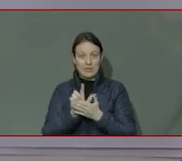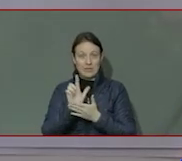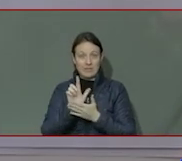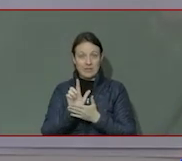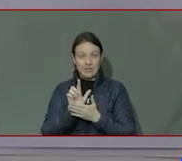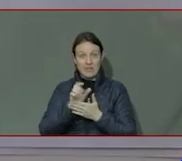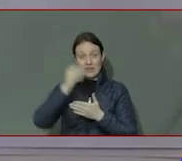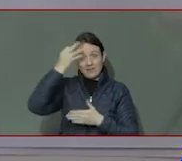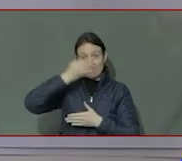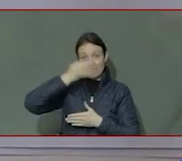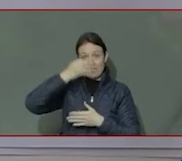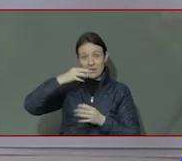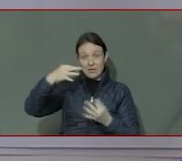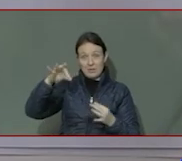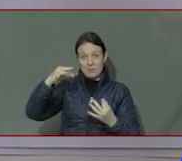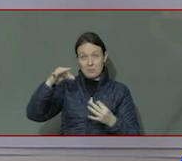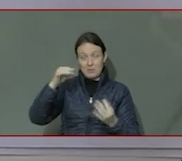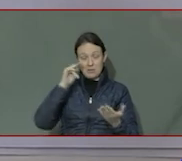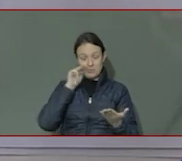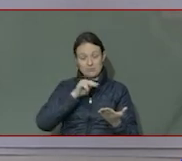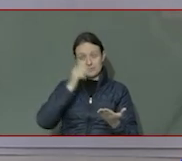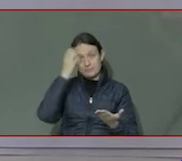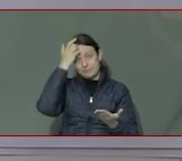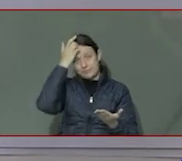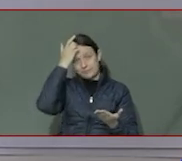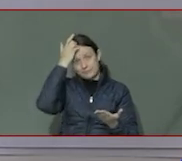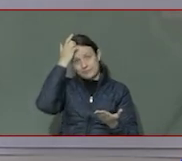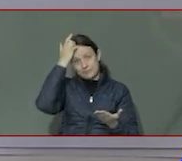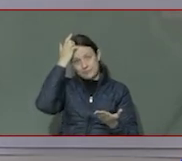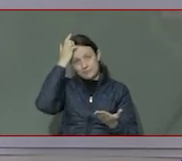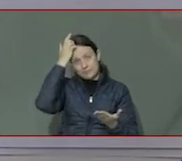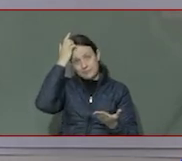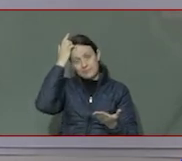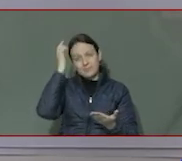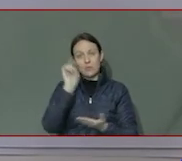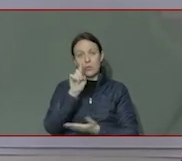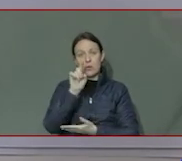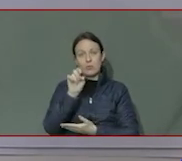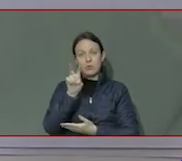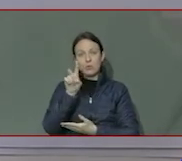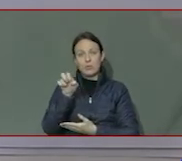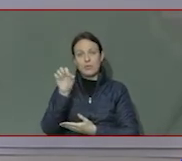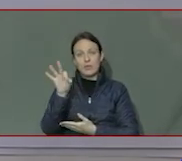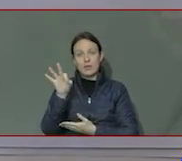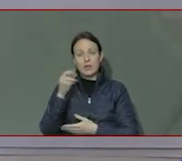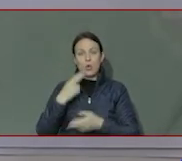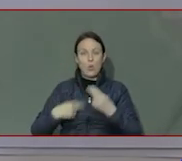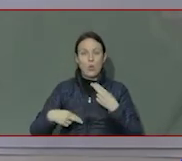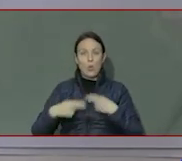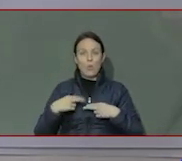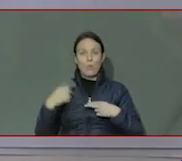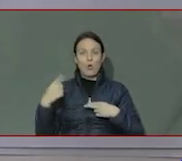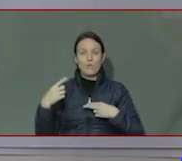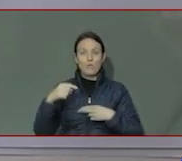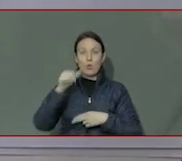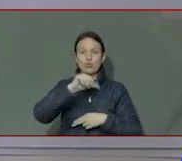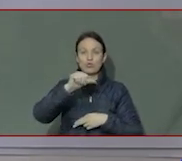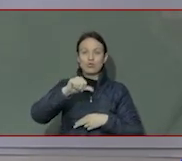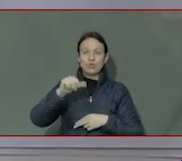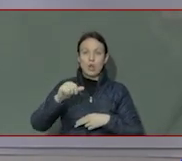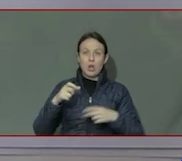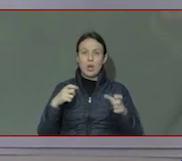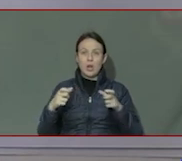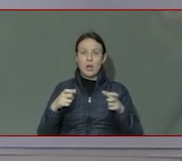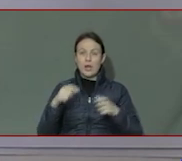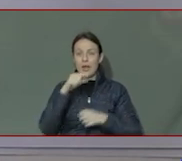the document I gave you. Shout out 1.2.3. A hormone which regulates the salt balance in the human body is